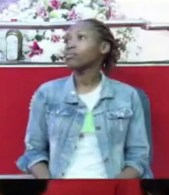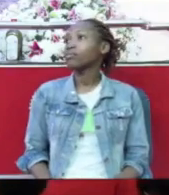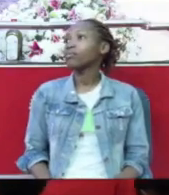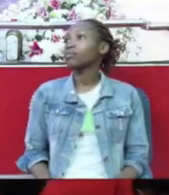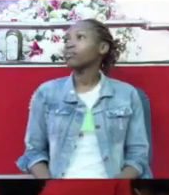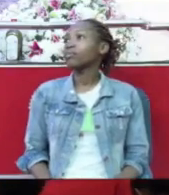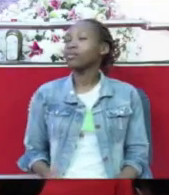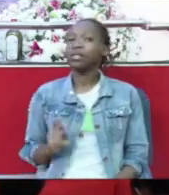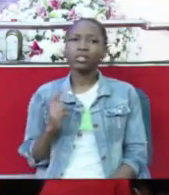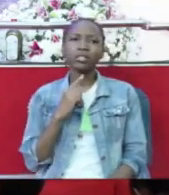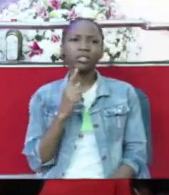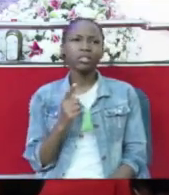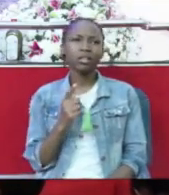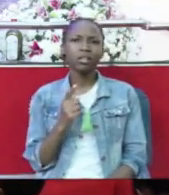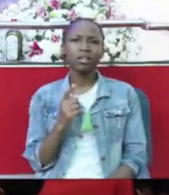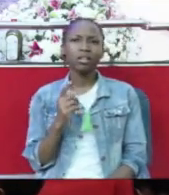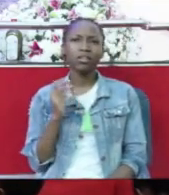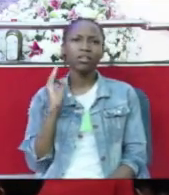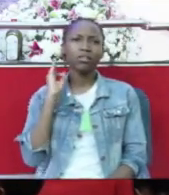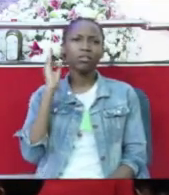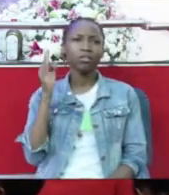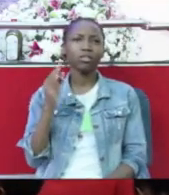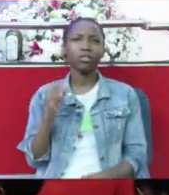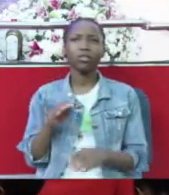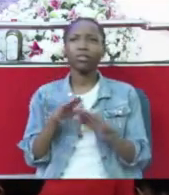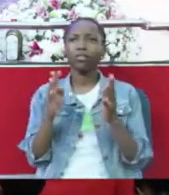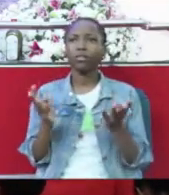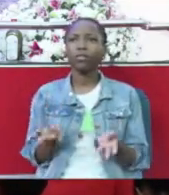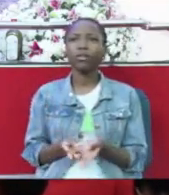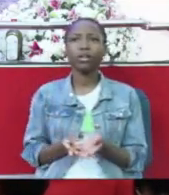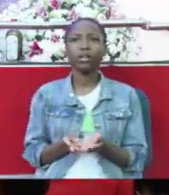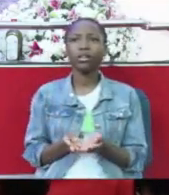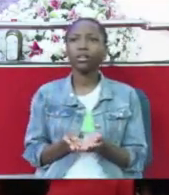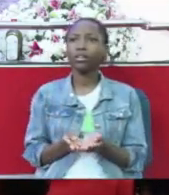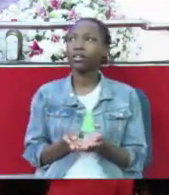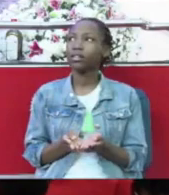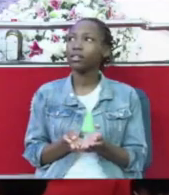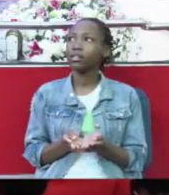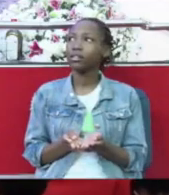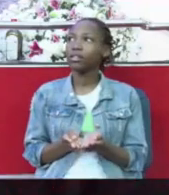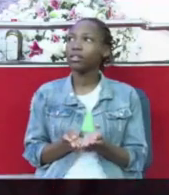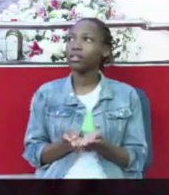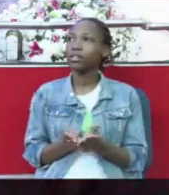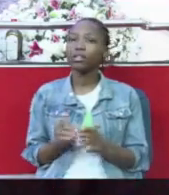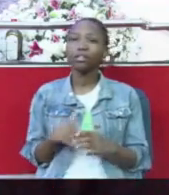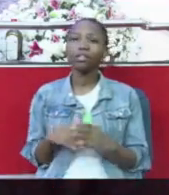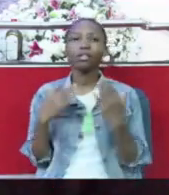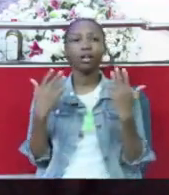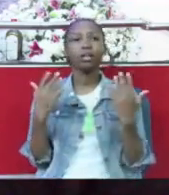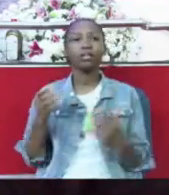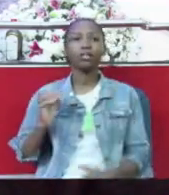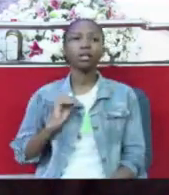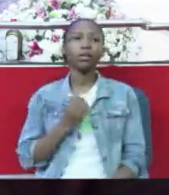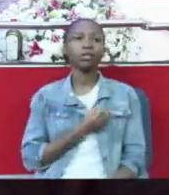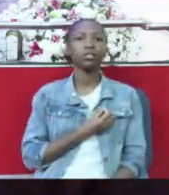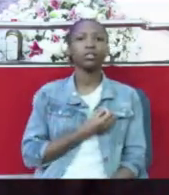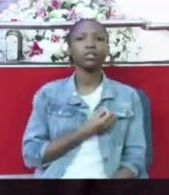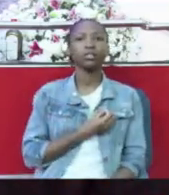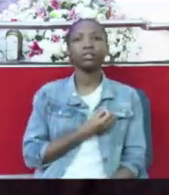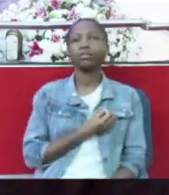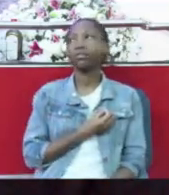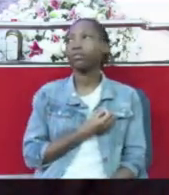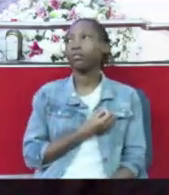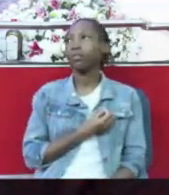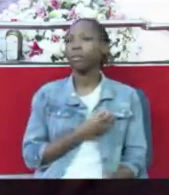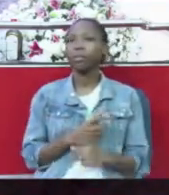I have said the future of the world is massively in our hands. Ya kwamba hatima ya dunia iko katika mikono yetu.